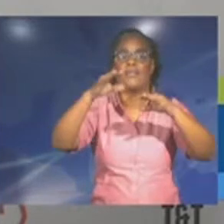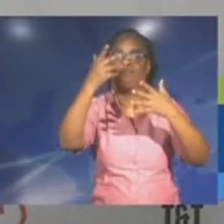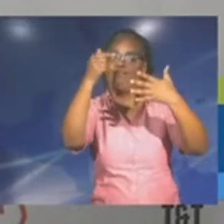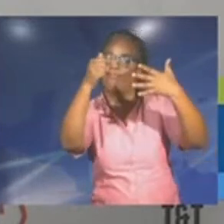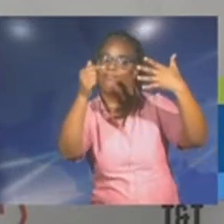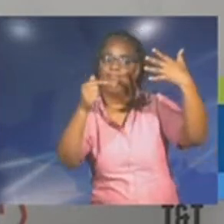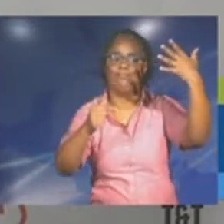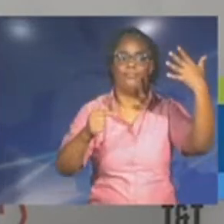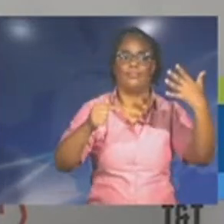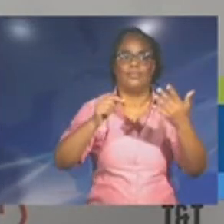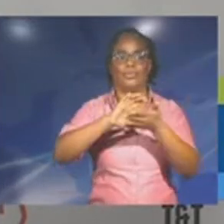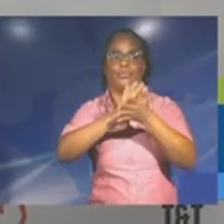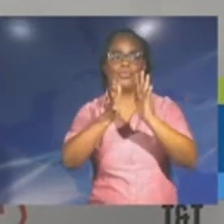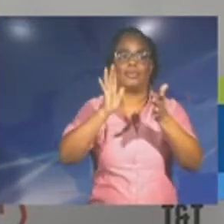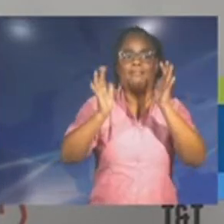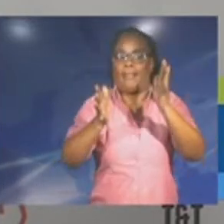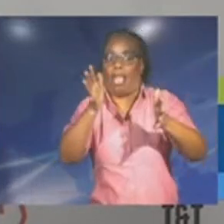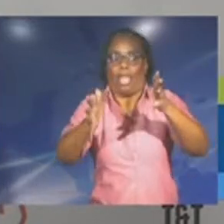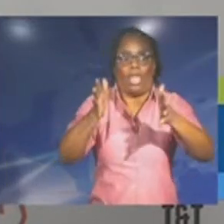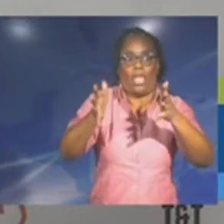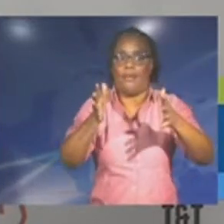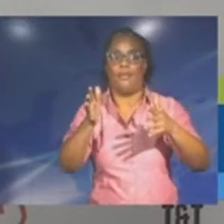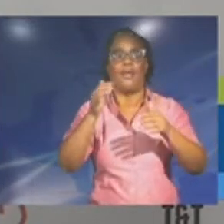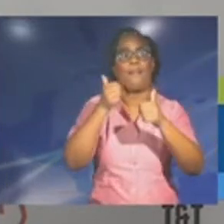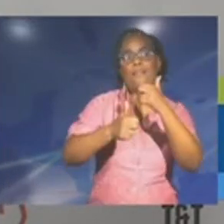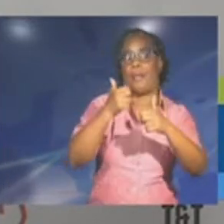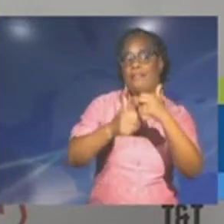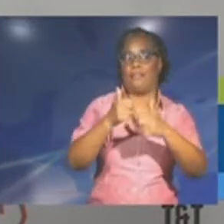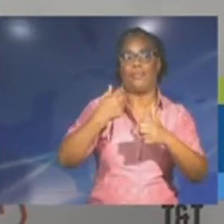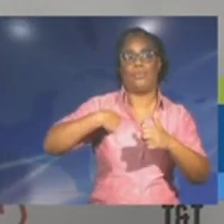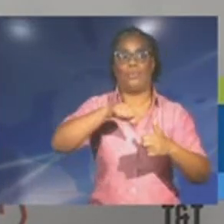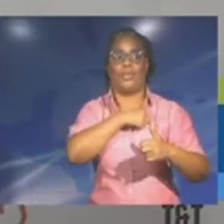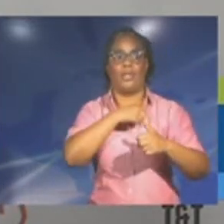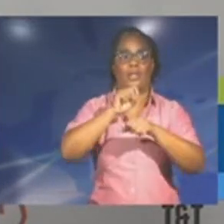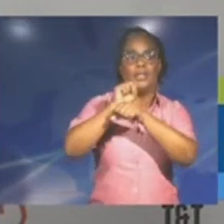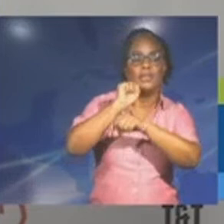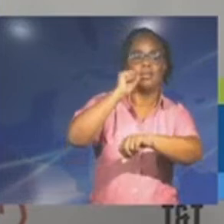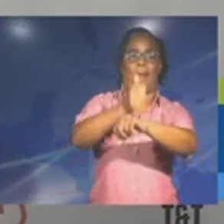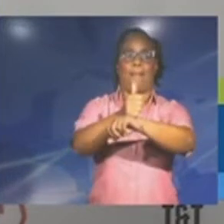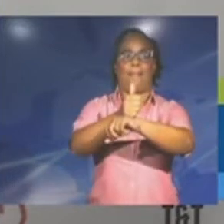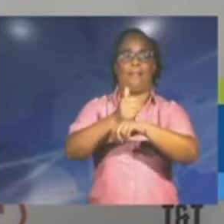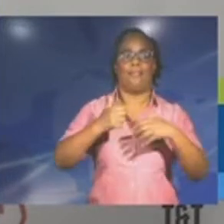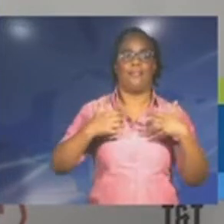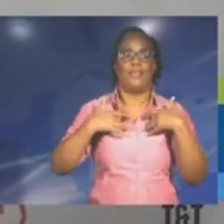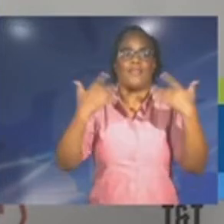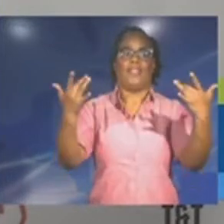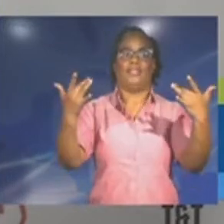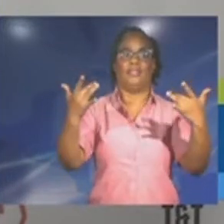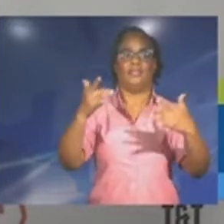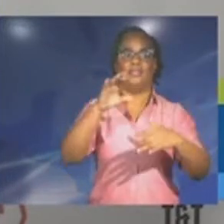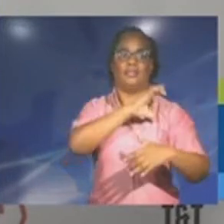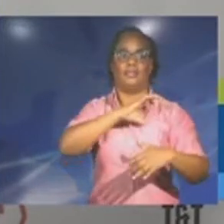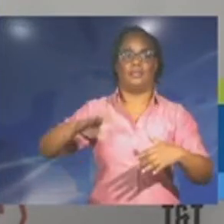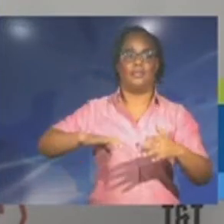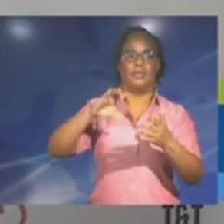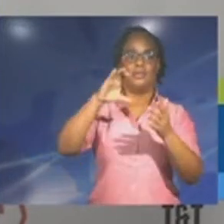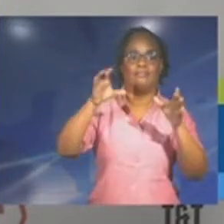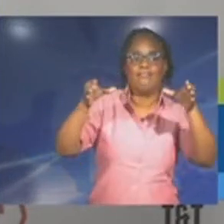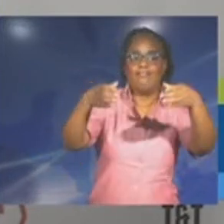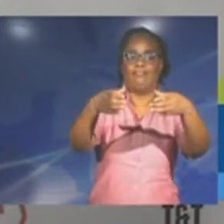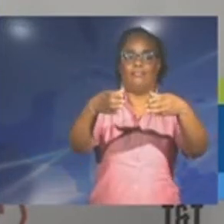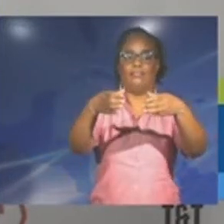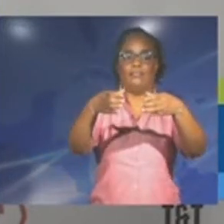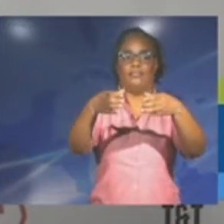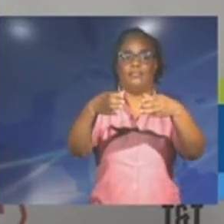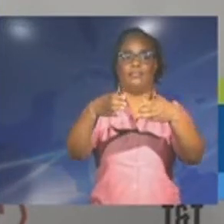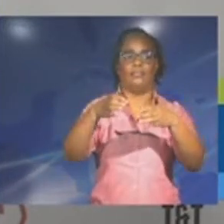We have recently formed an events committee that helps us de-stress, plan events that would